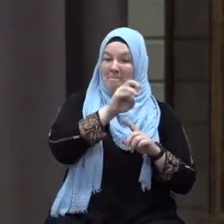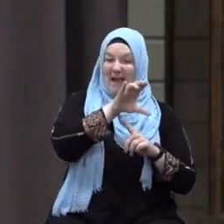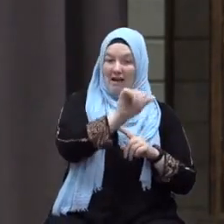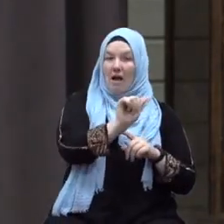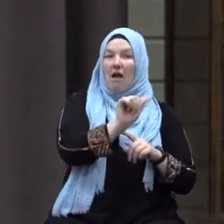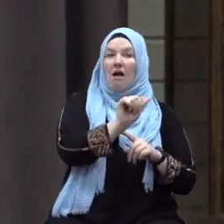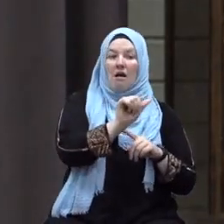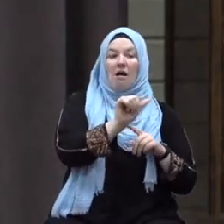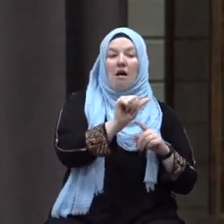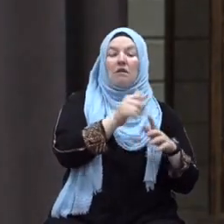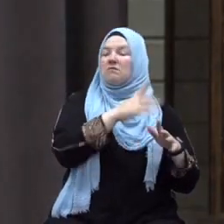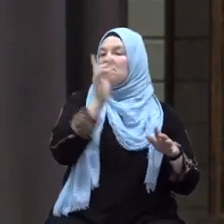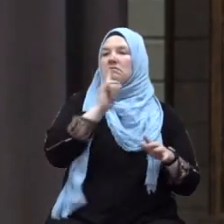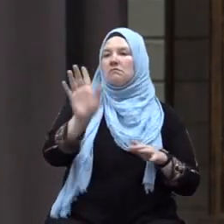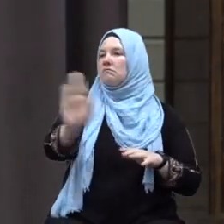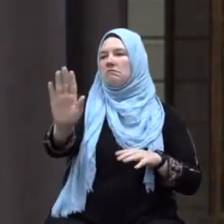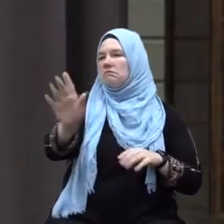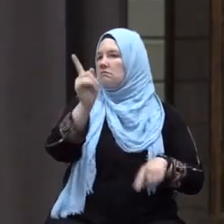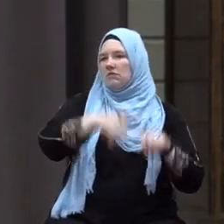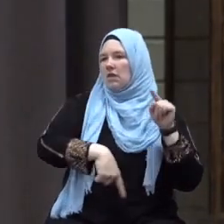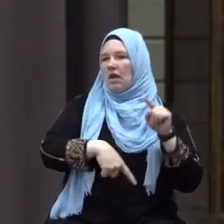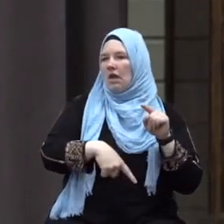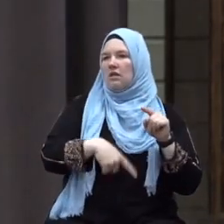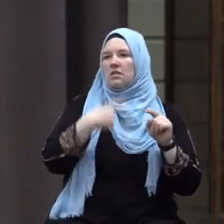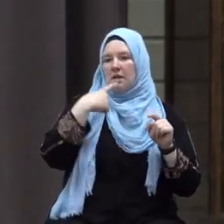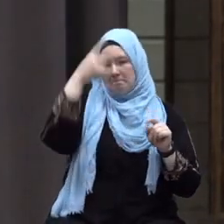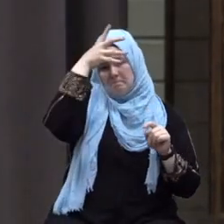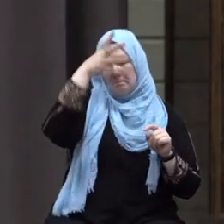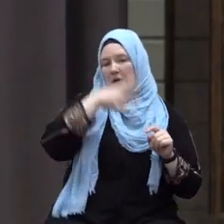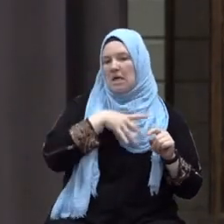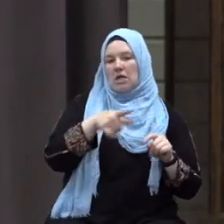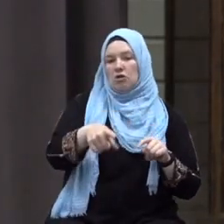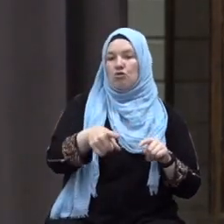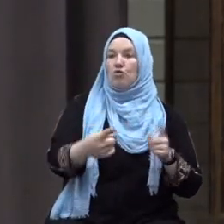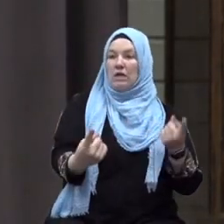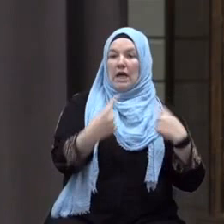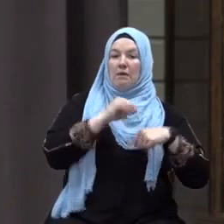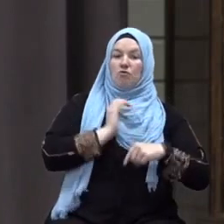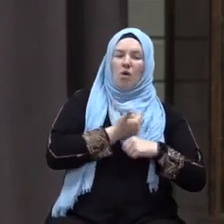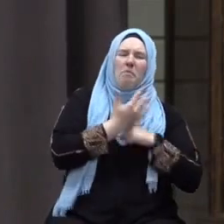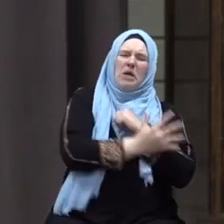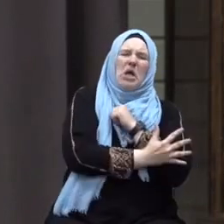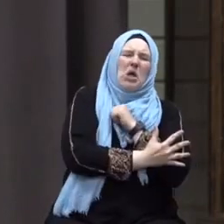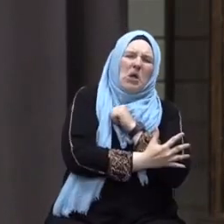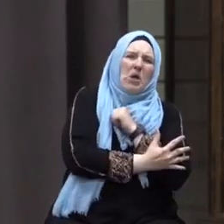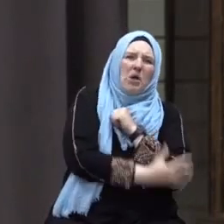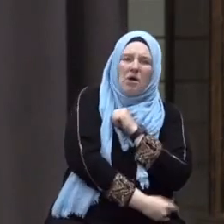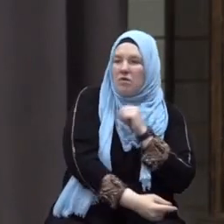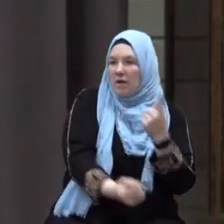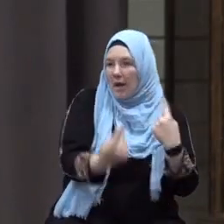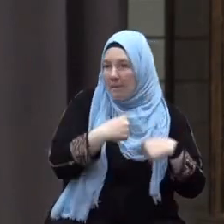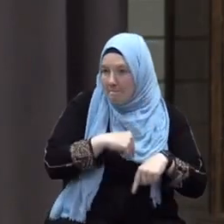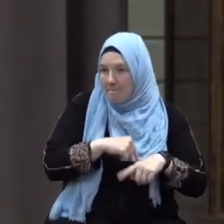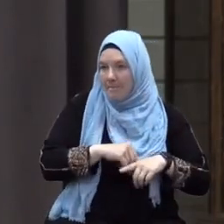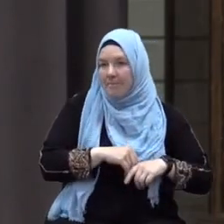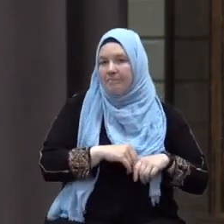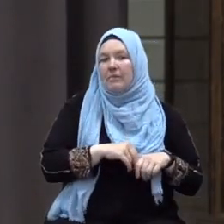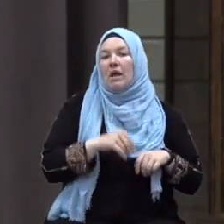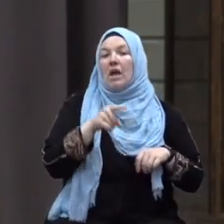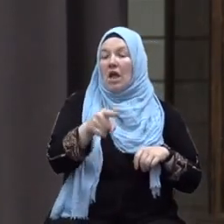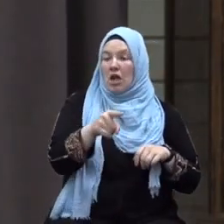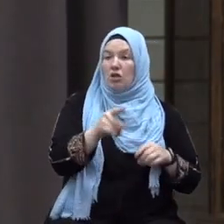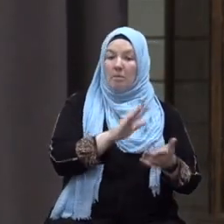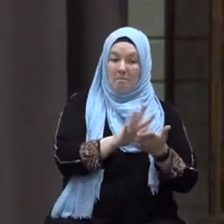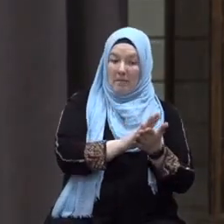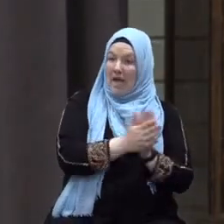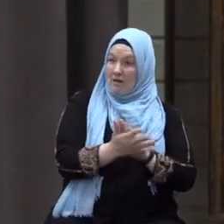the outskirts of Mecca. And they said, listen man, you came to us poor, and you made your